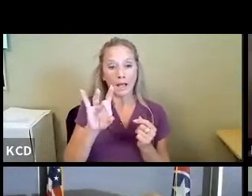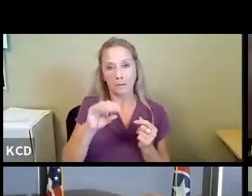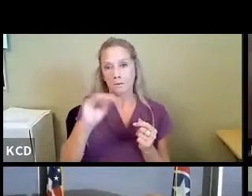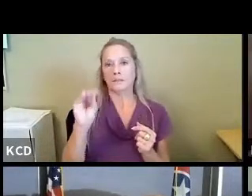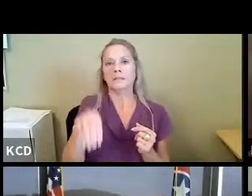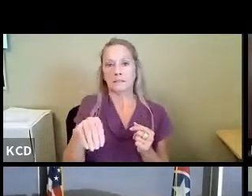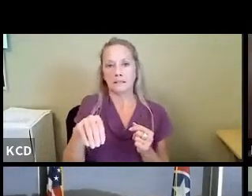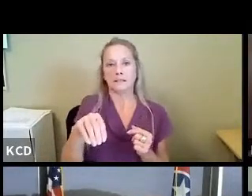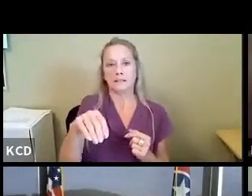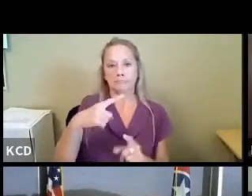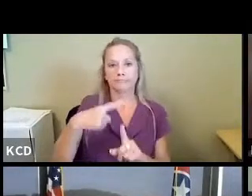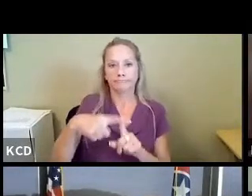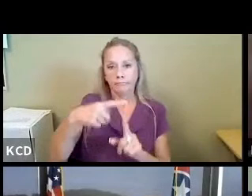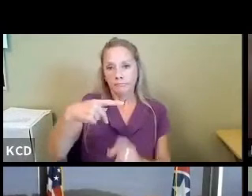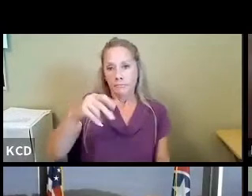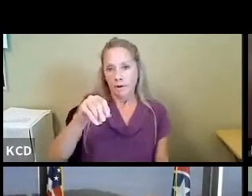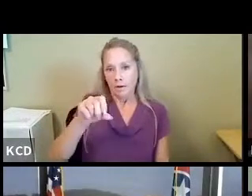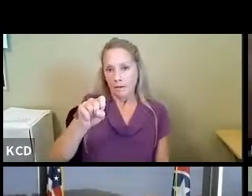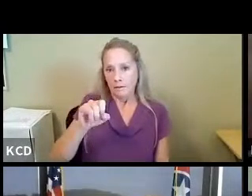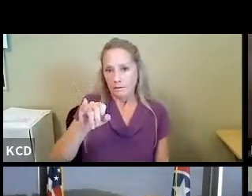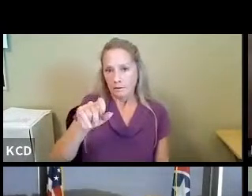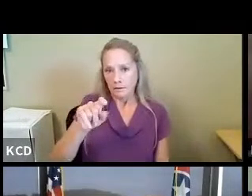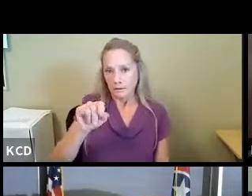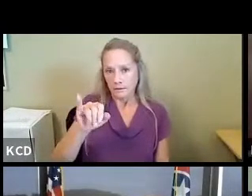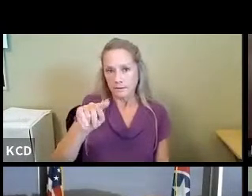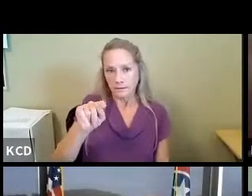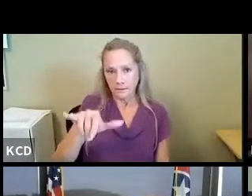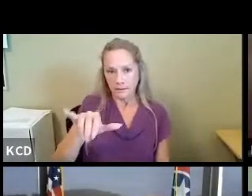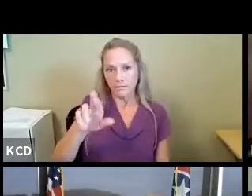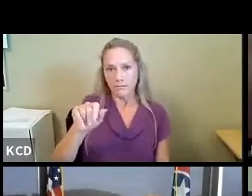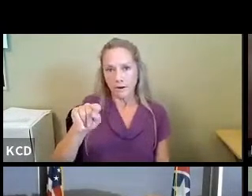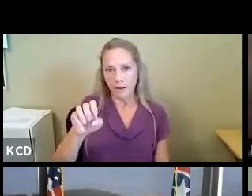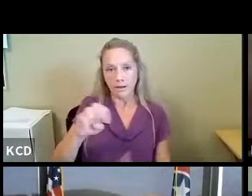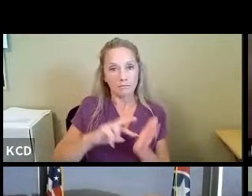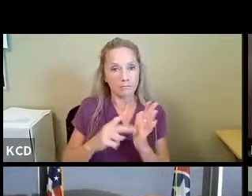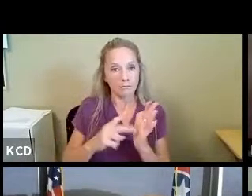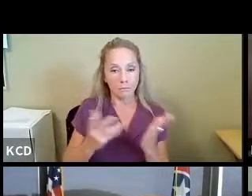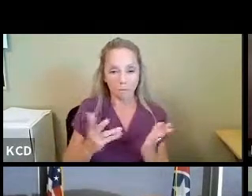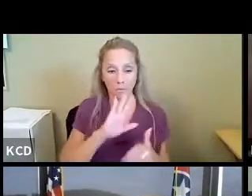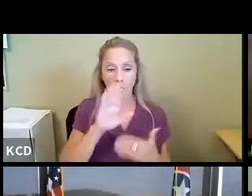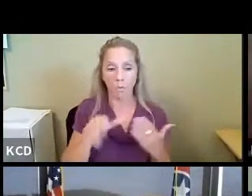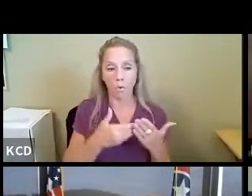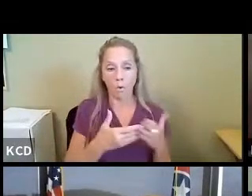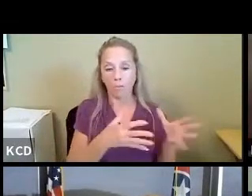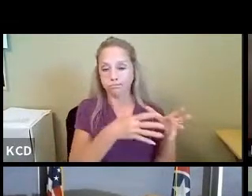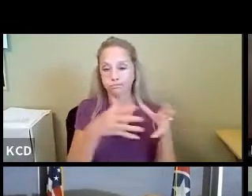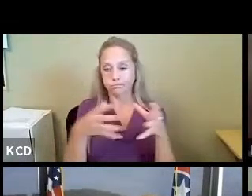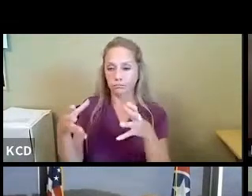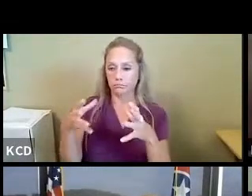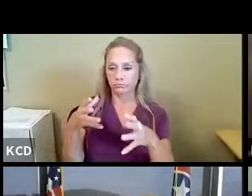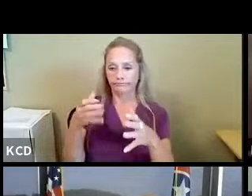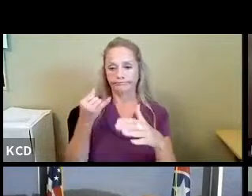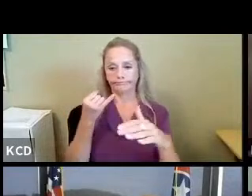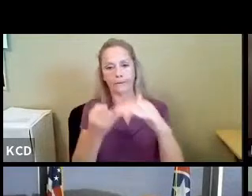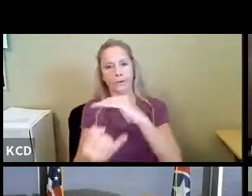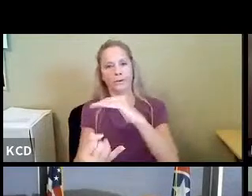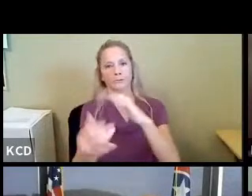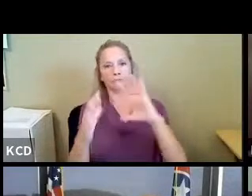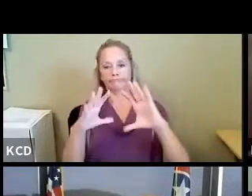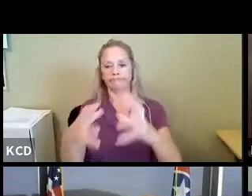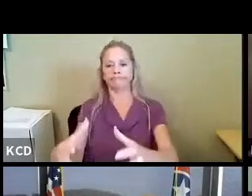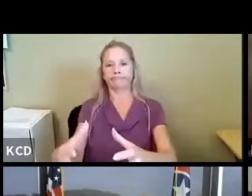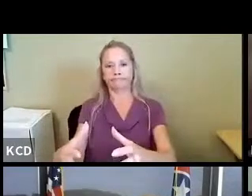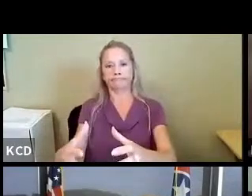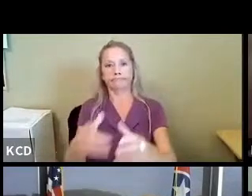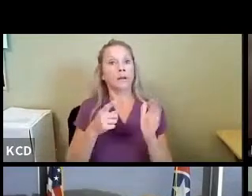asymptomatic students. So they've all been moved to isolation spaces. Their roommates, if many times